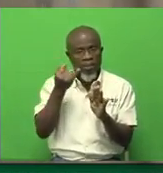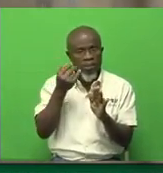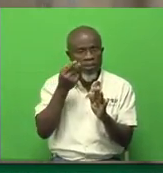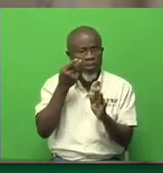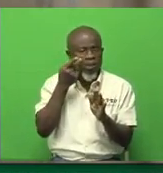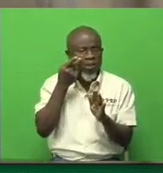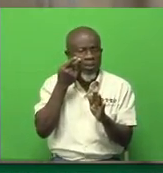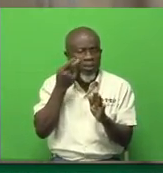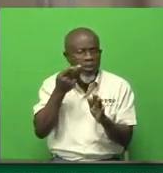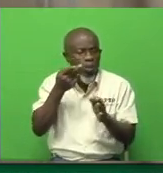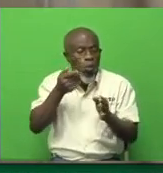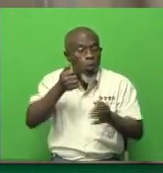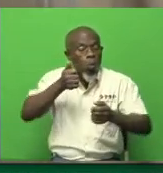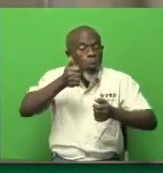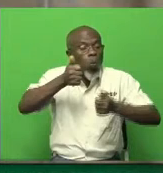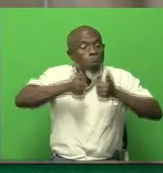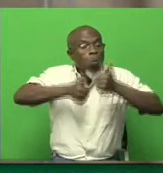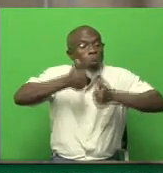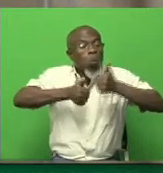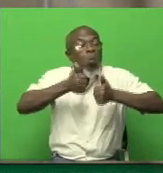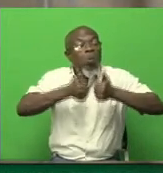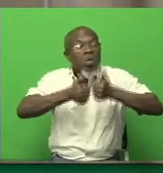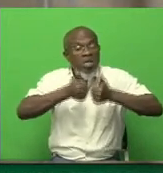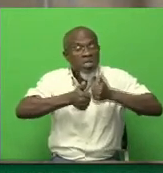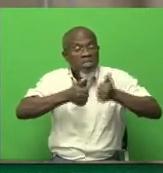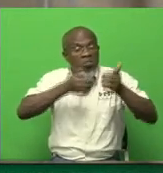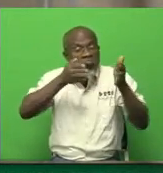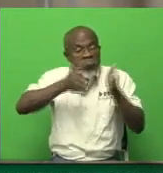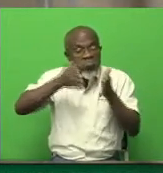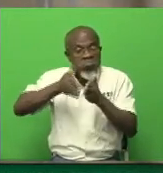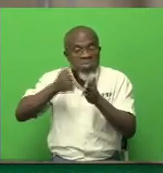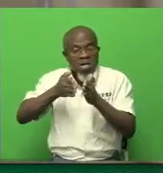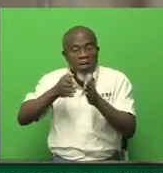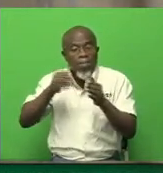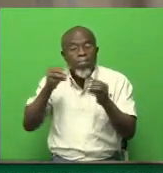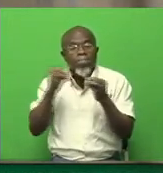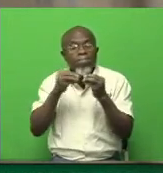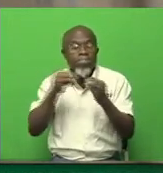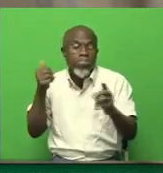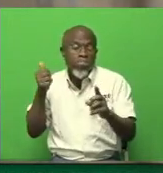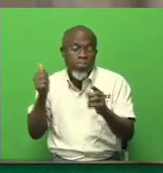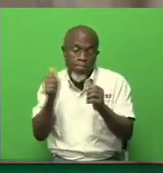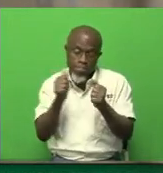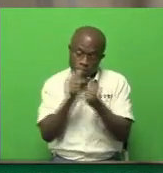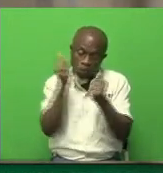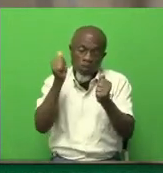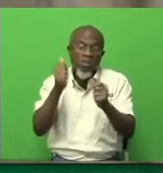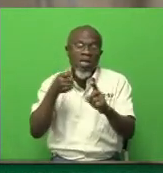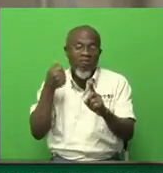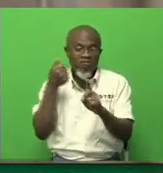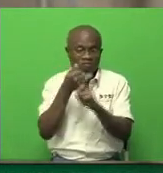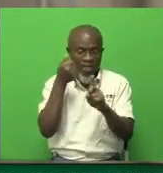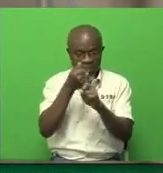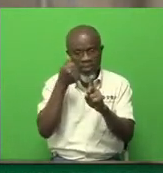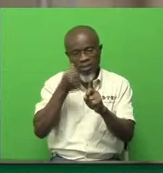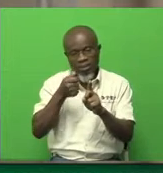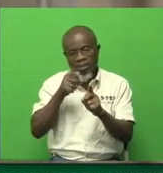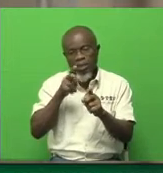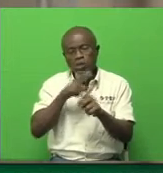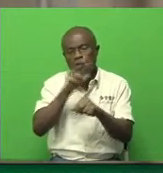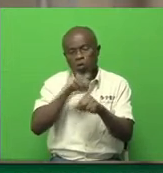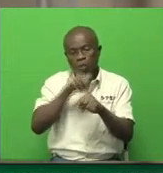Trinidad and Tobago on understanding that the challenges that are faced by the majority of our citizens